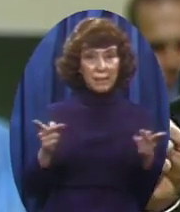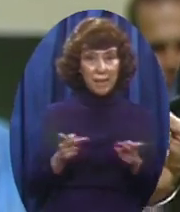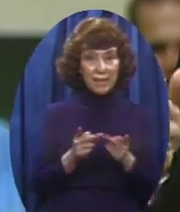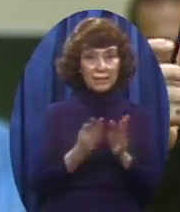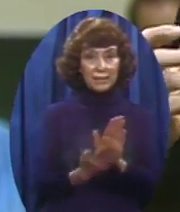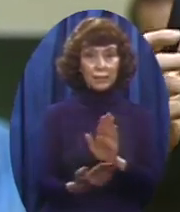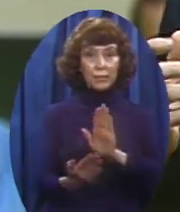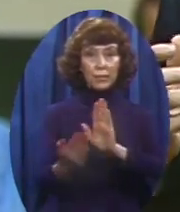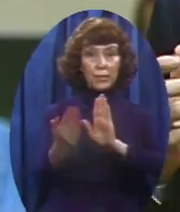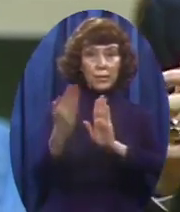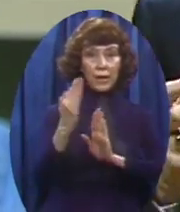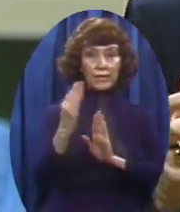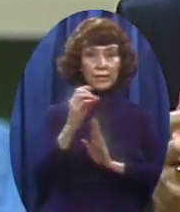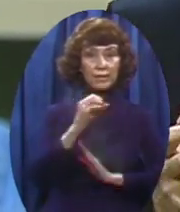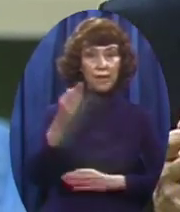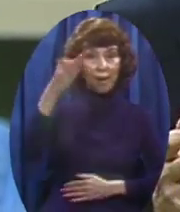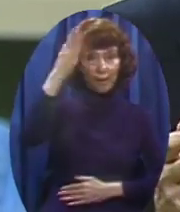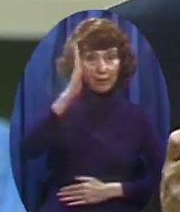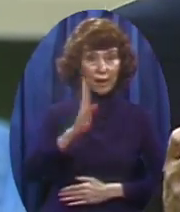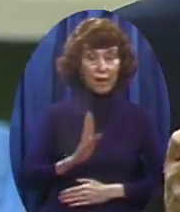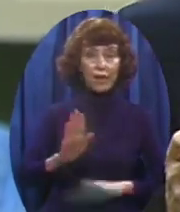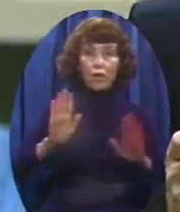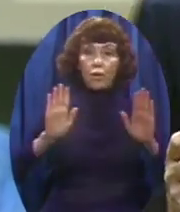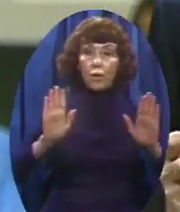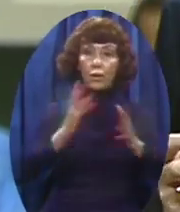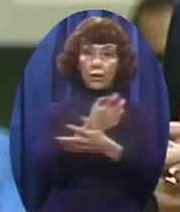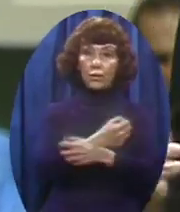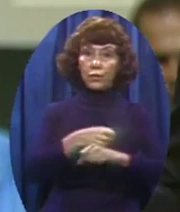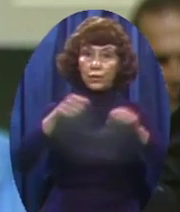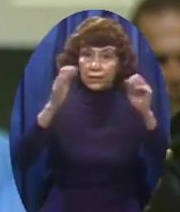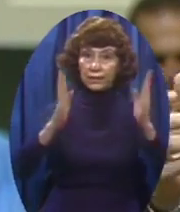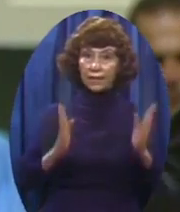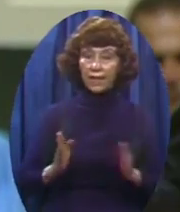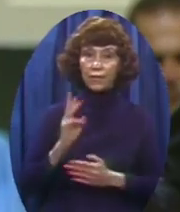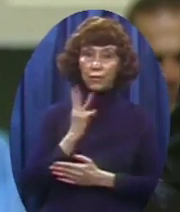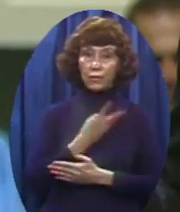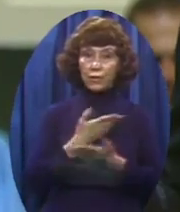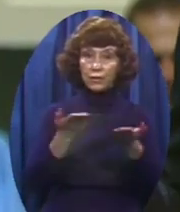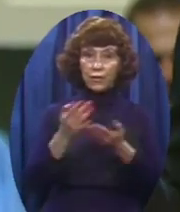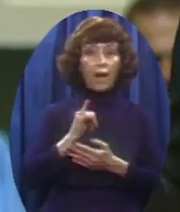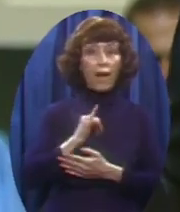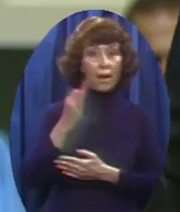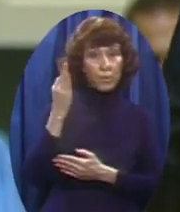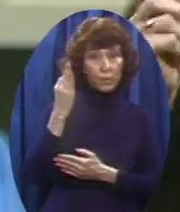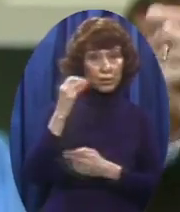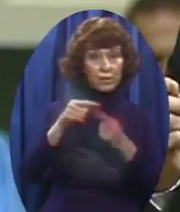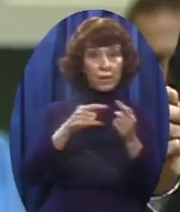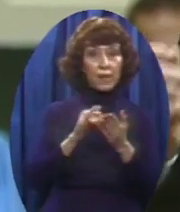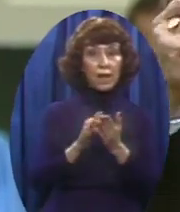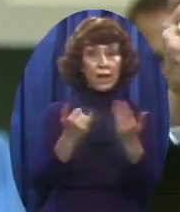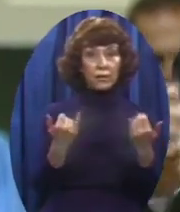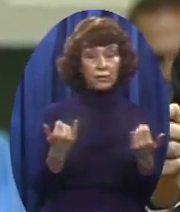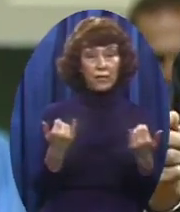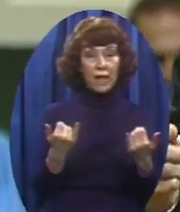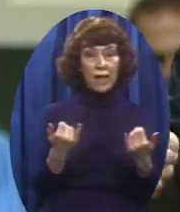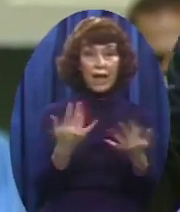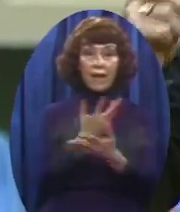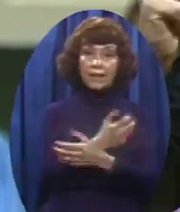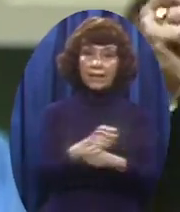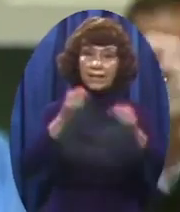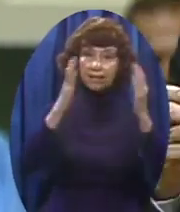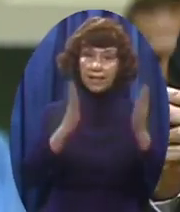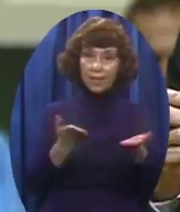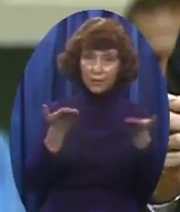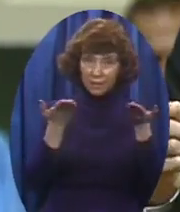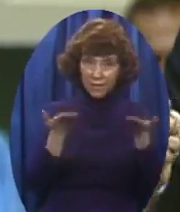God. You know, this wonderful Savior we serve, I'm speaking on that subject today, he's right here, this very moment,